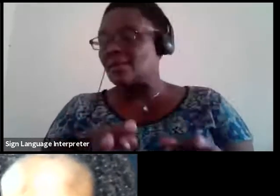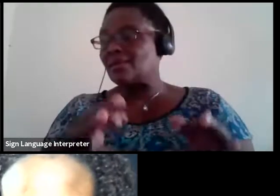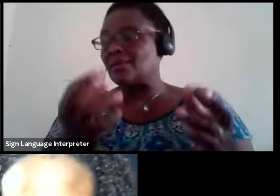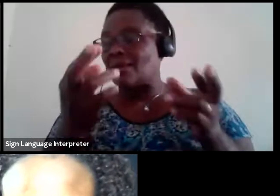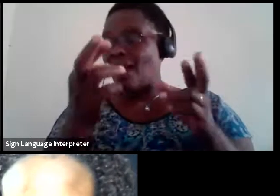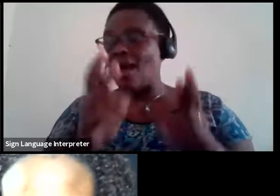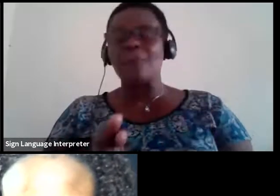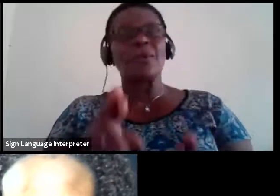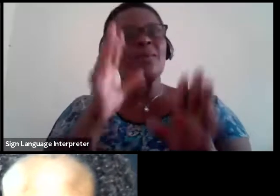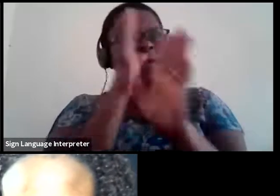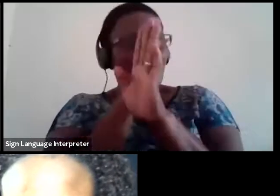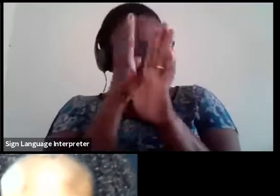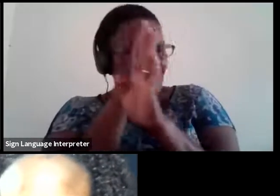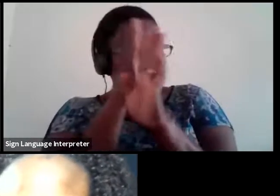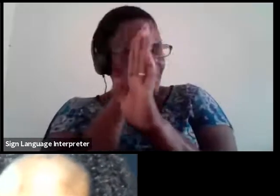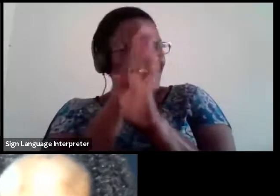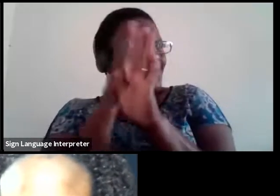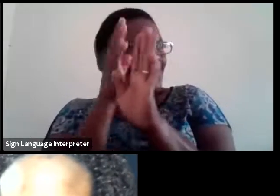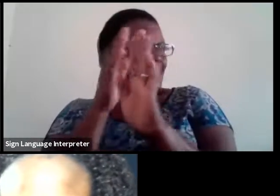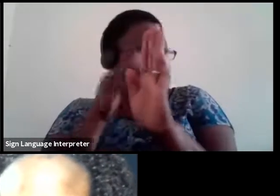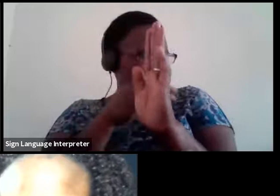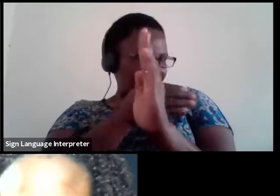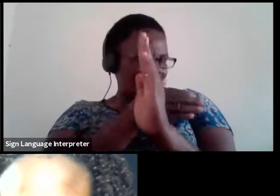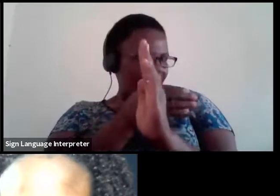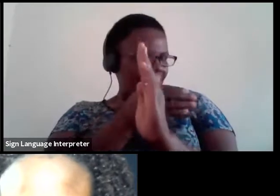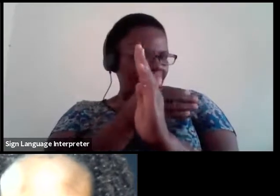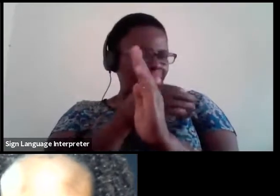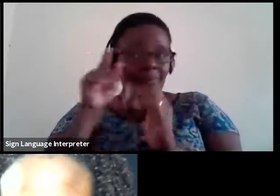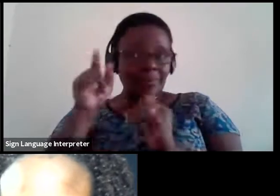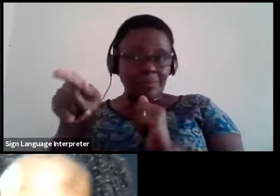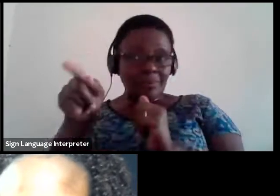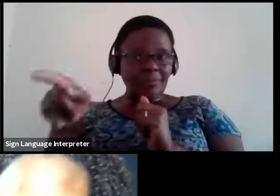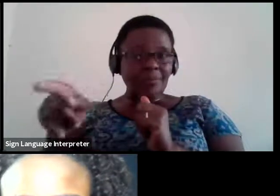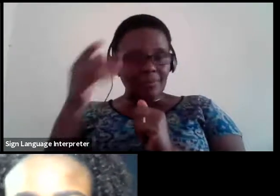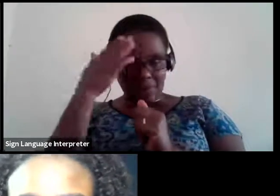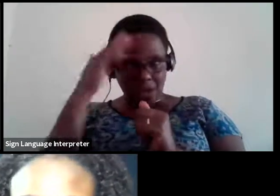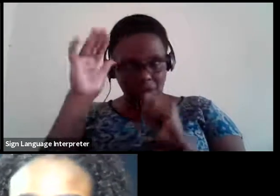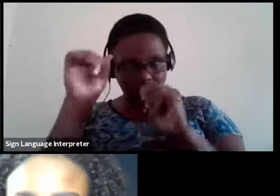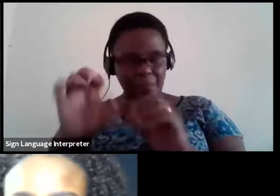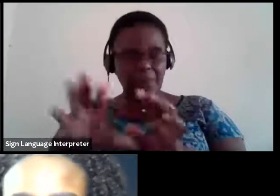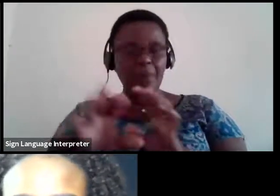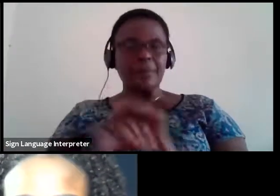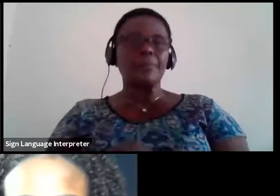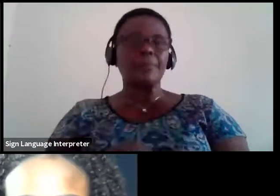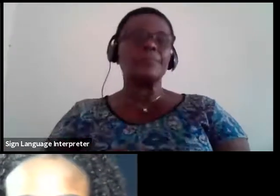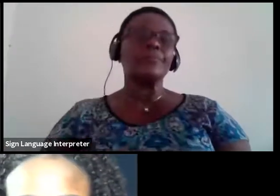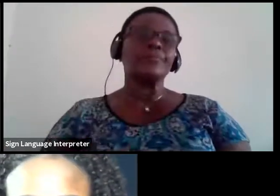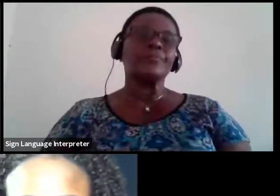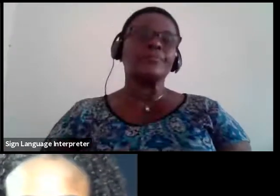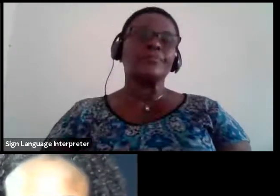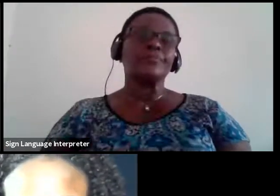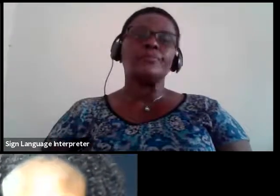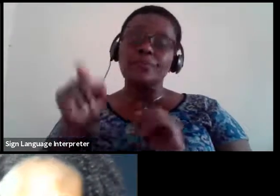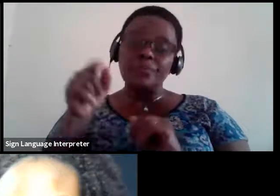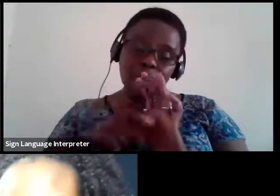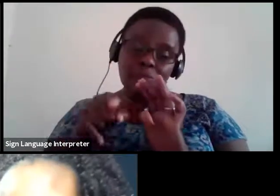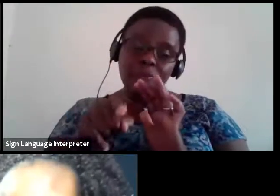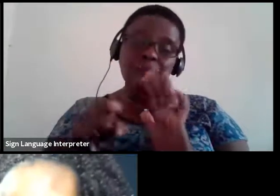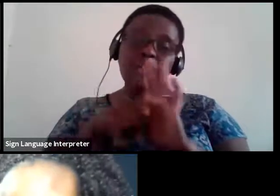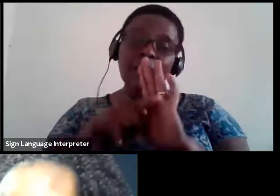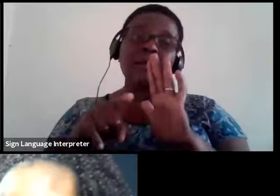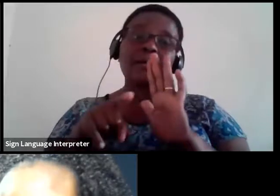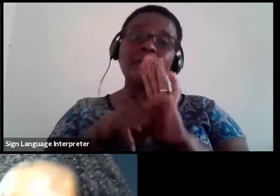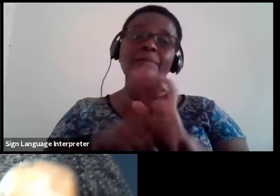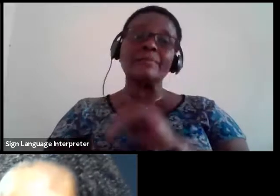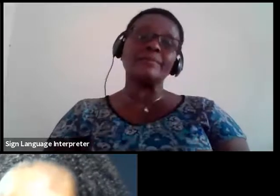hidden on the back end that the end users may not be aware of, that are negative to us. So I think tech companies